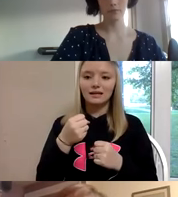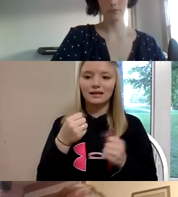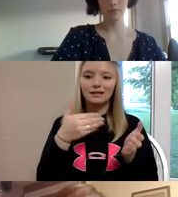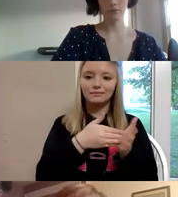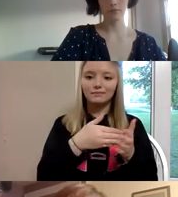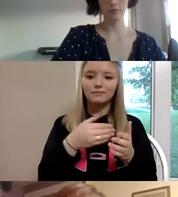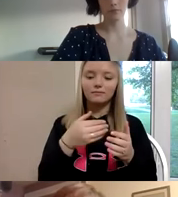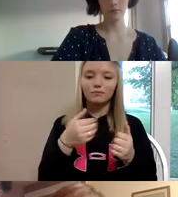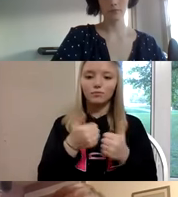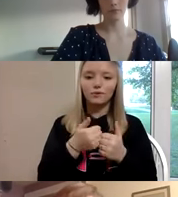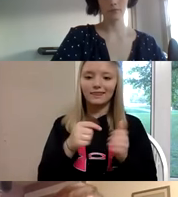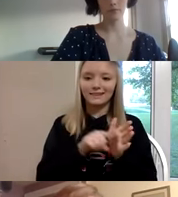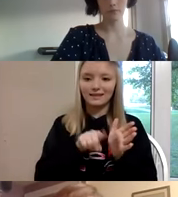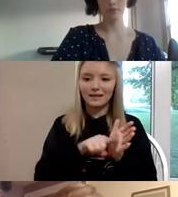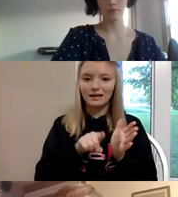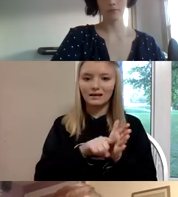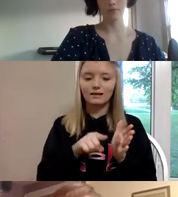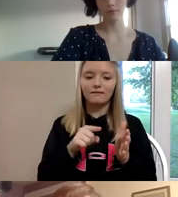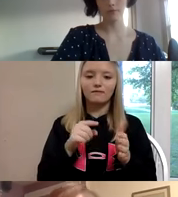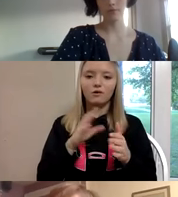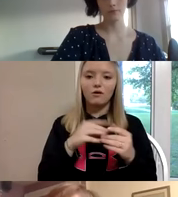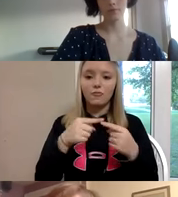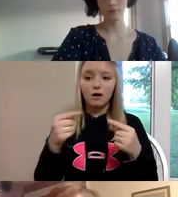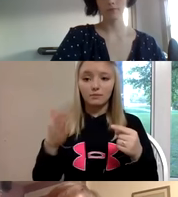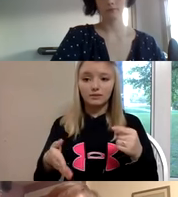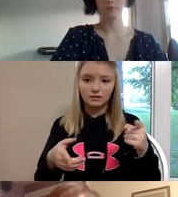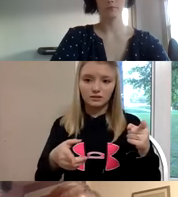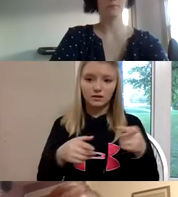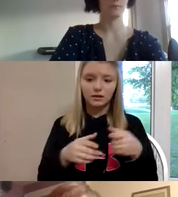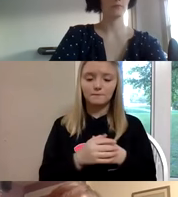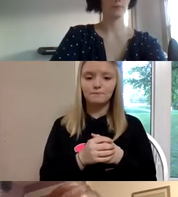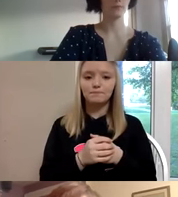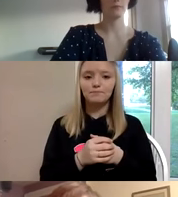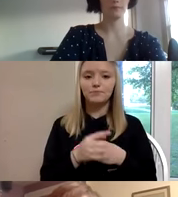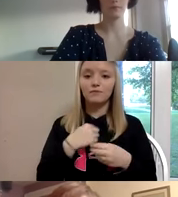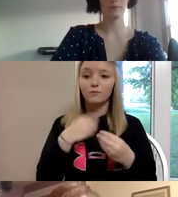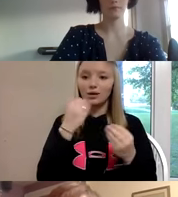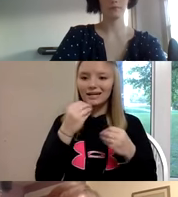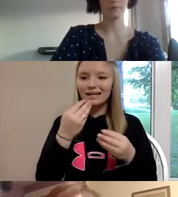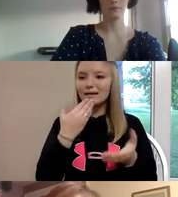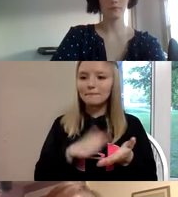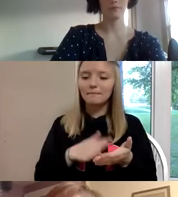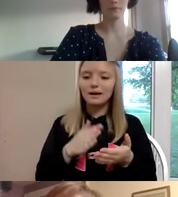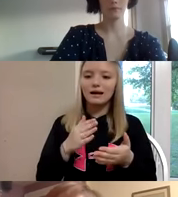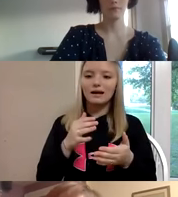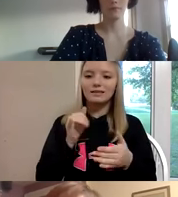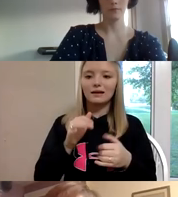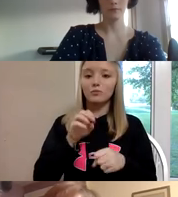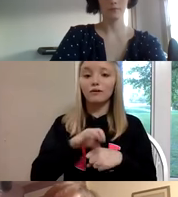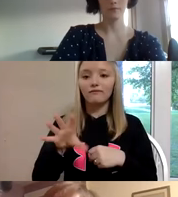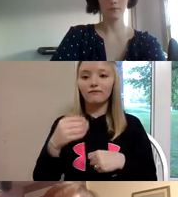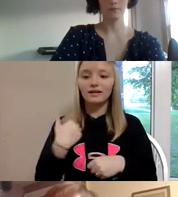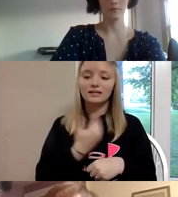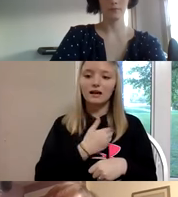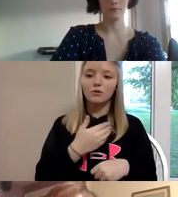on the opposite side. You know, if we're eating a poor diet, that's going to affect our digestive and